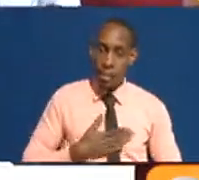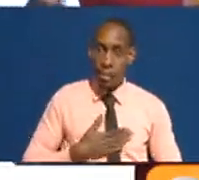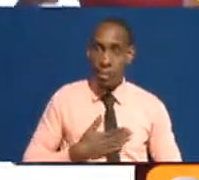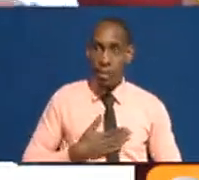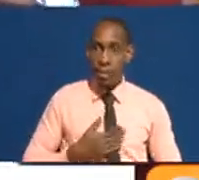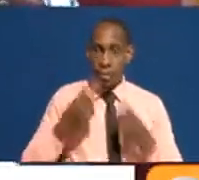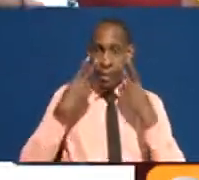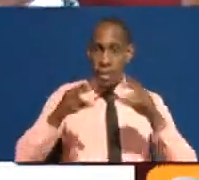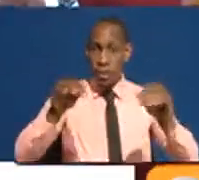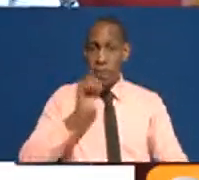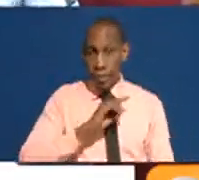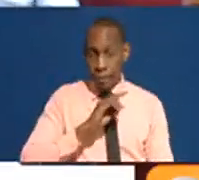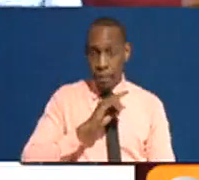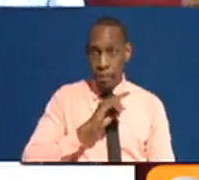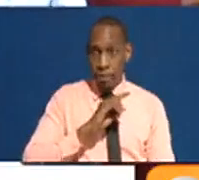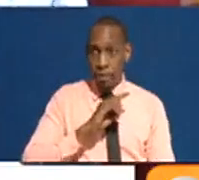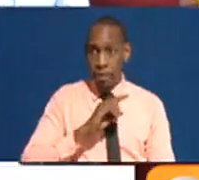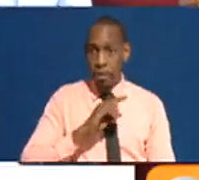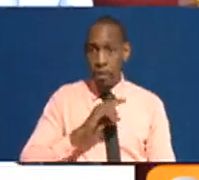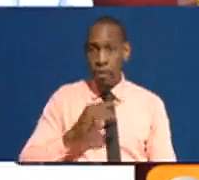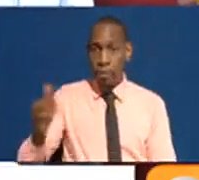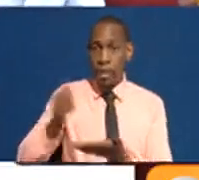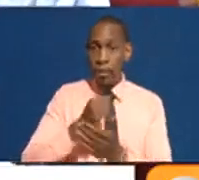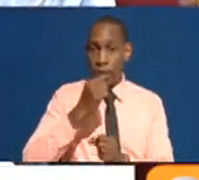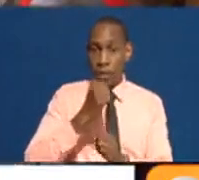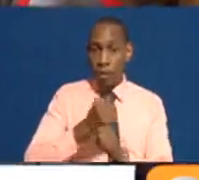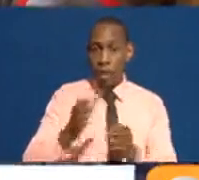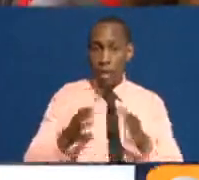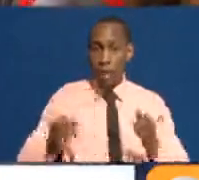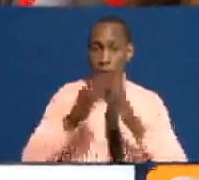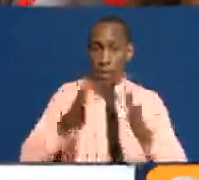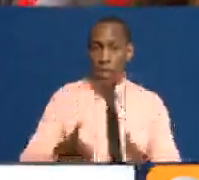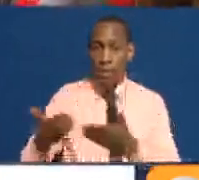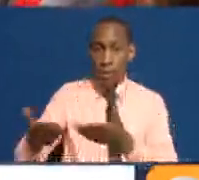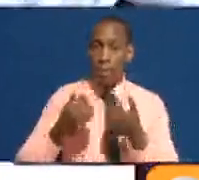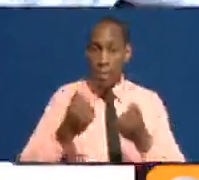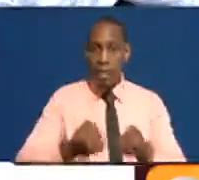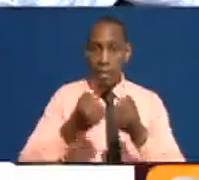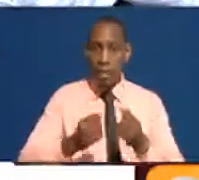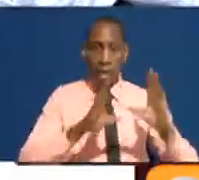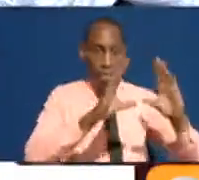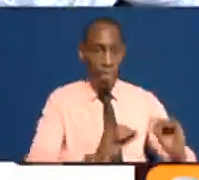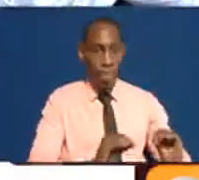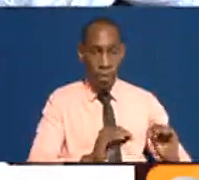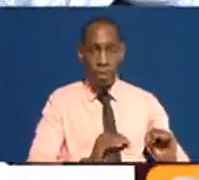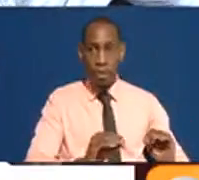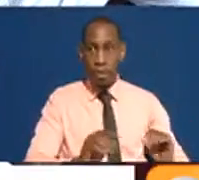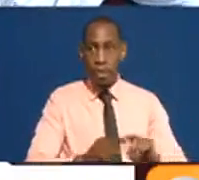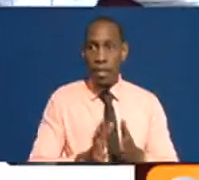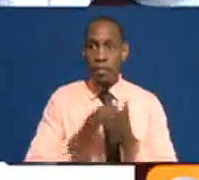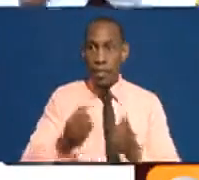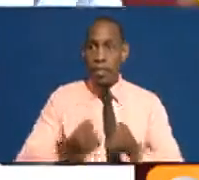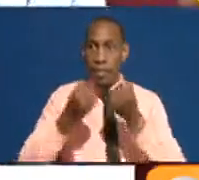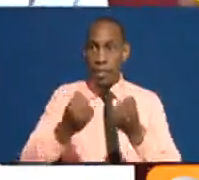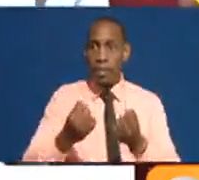Munaona kama natosha? Mutanipea hiyo kazi ya majority leader? Mutanipea nguvu ya kuazima? Hiyo nguvu itatoka